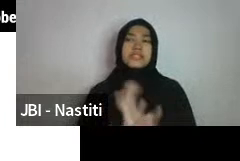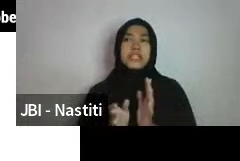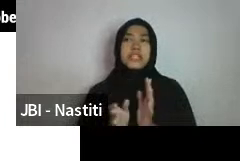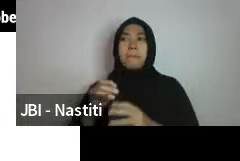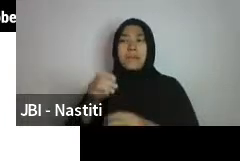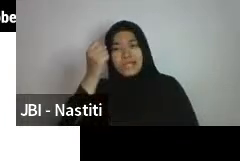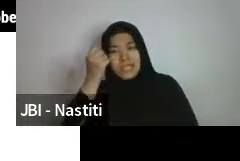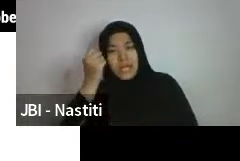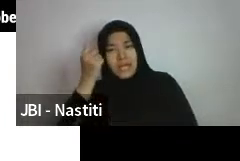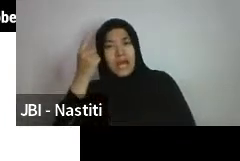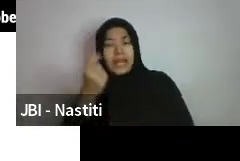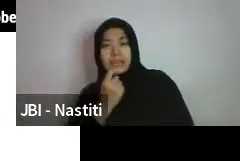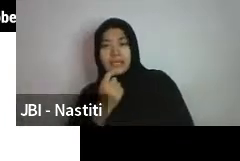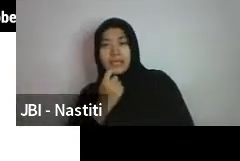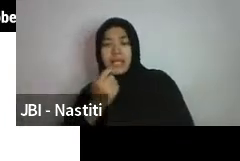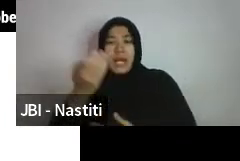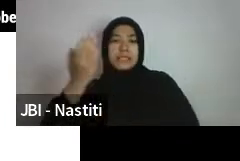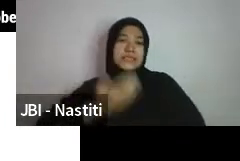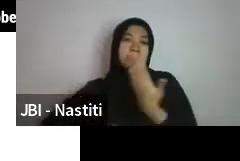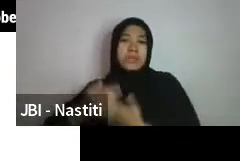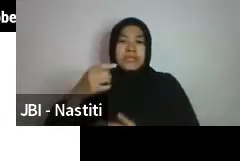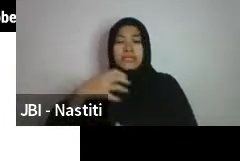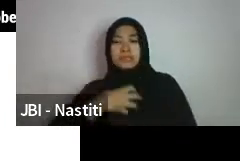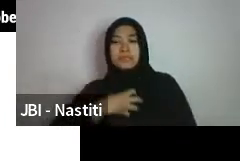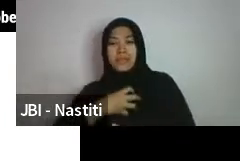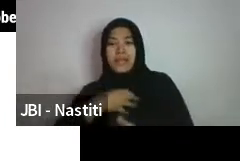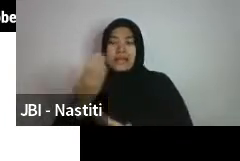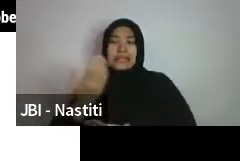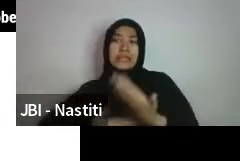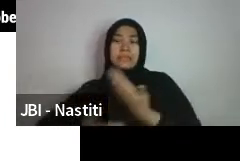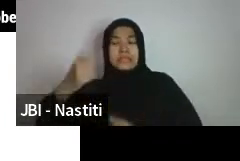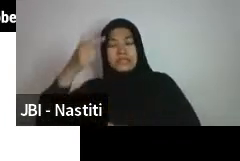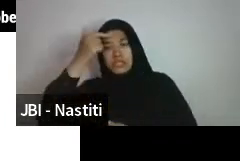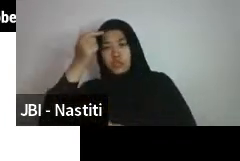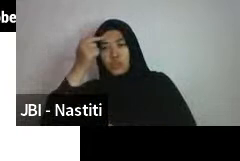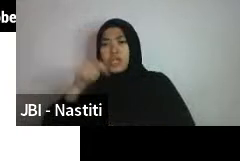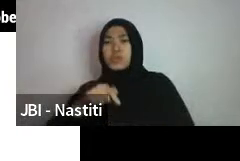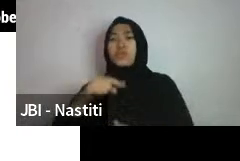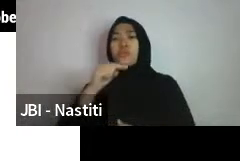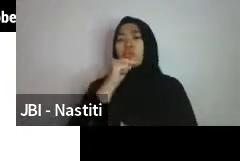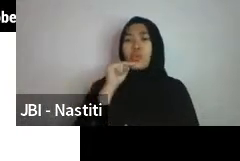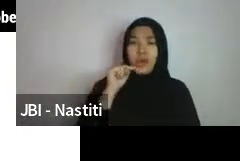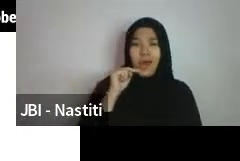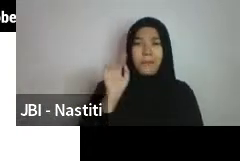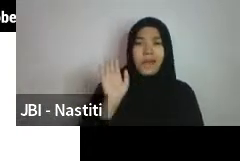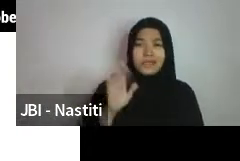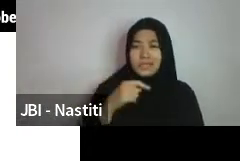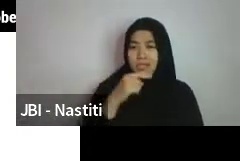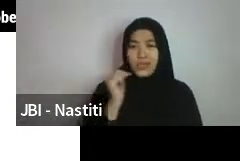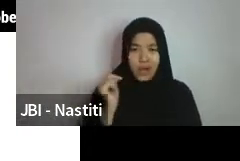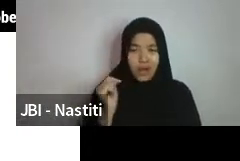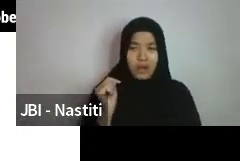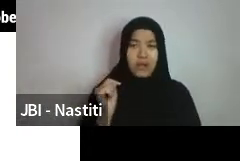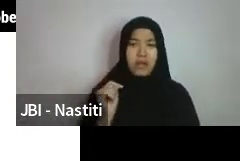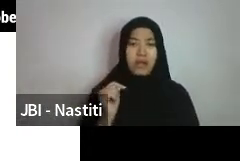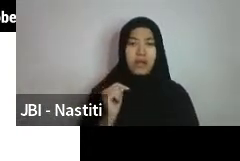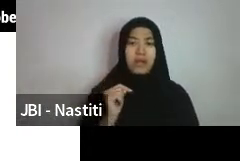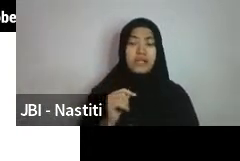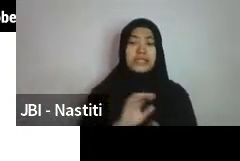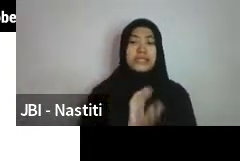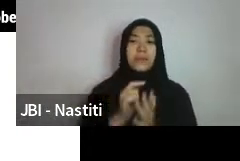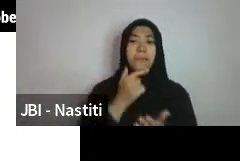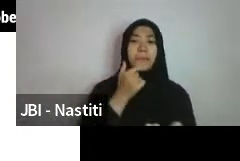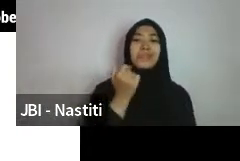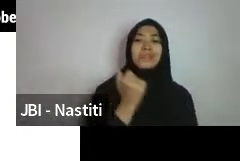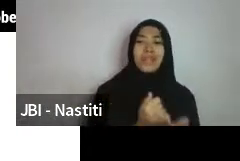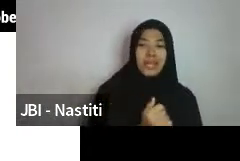well so that they can apply their skills and provide the comprehensive and equitable mental health